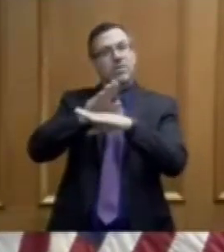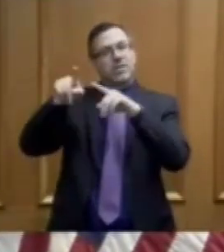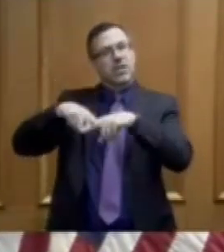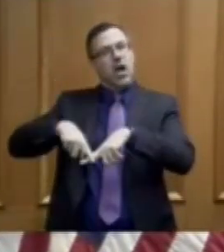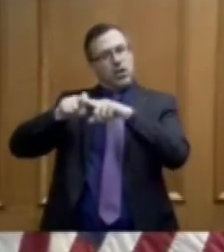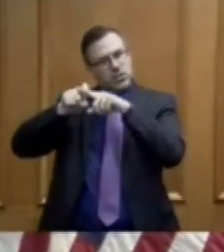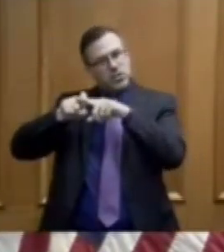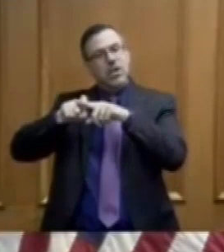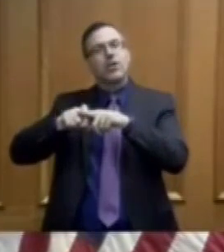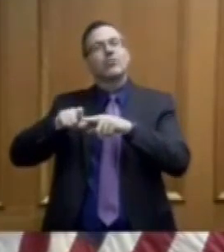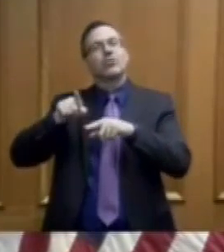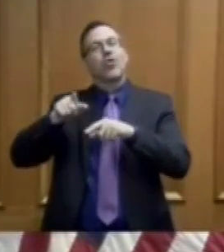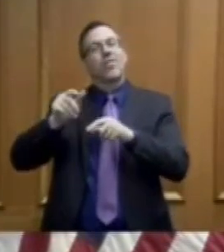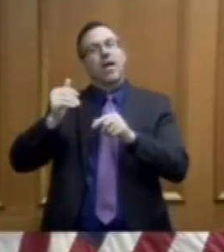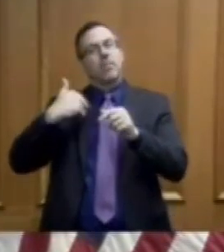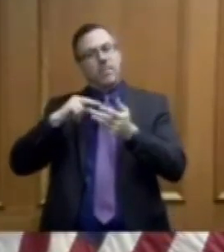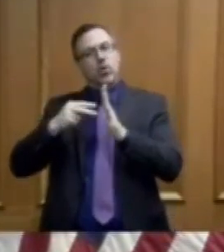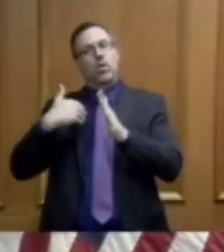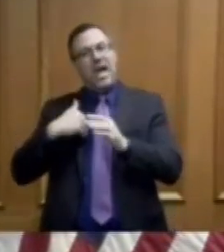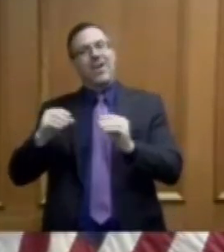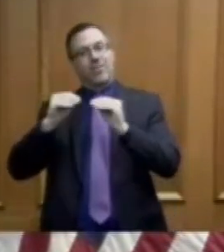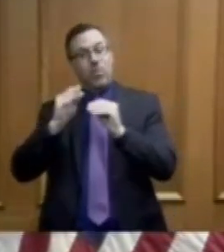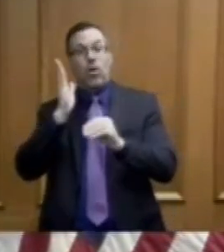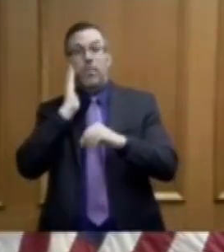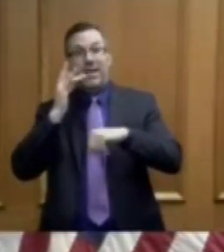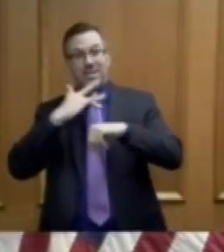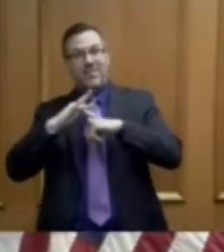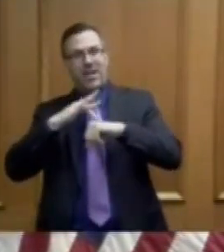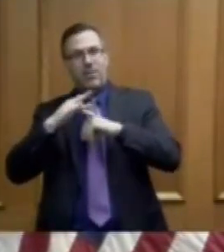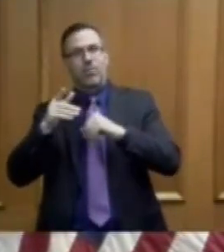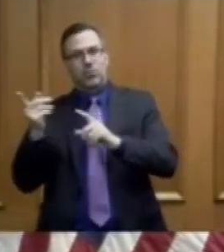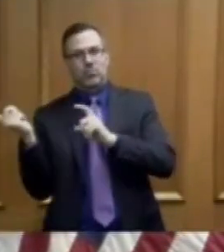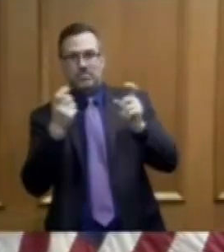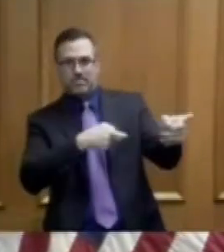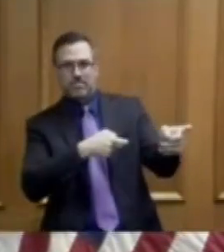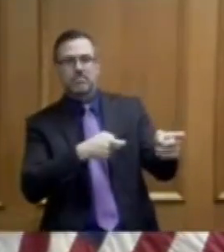greater capacity today than there was previous to that executive order.